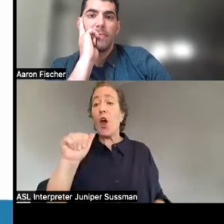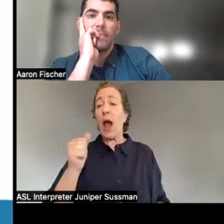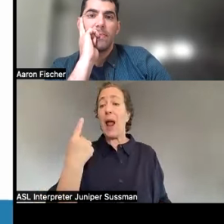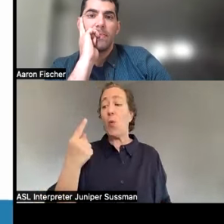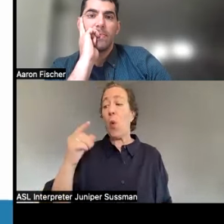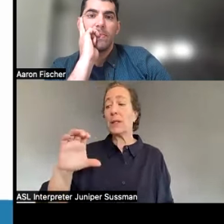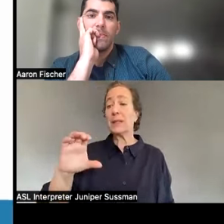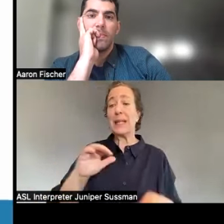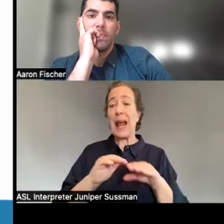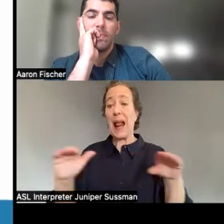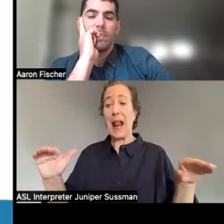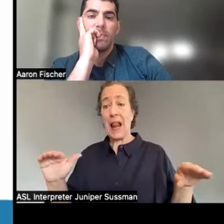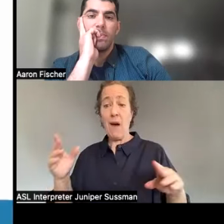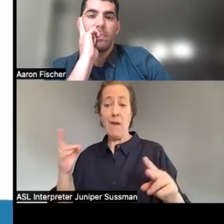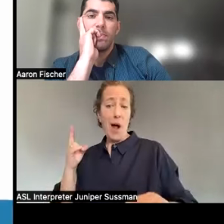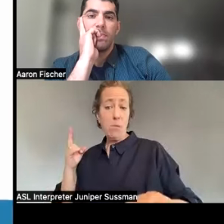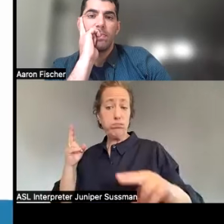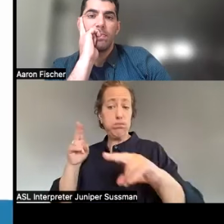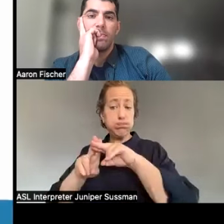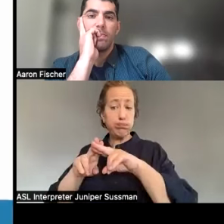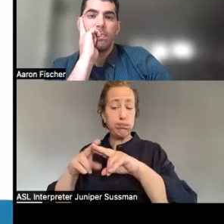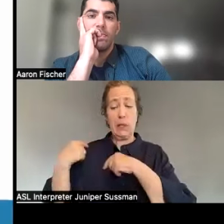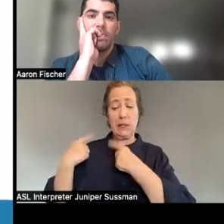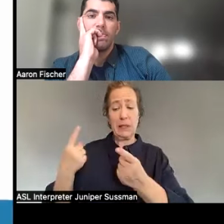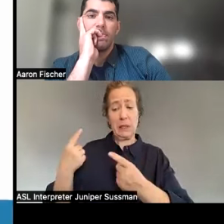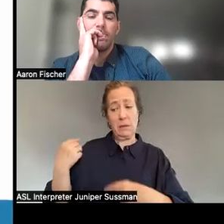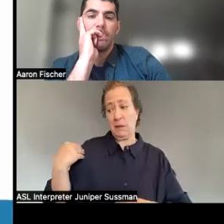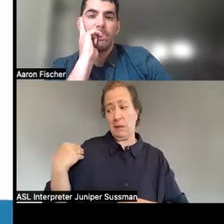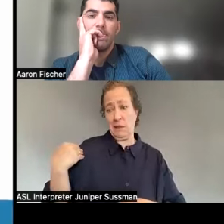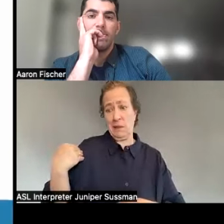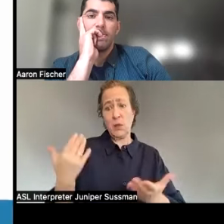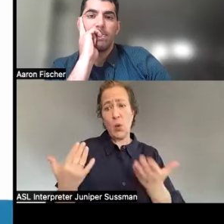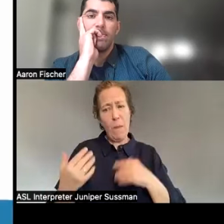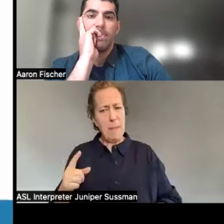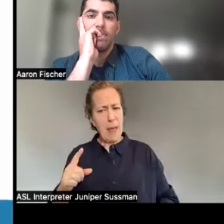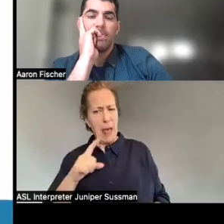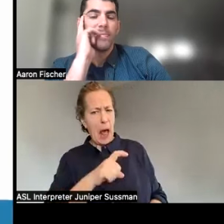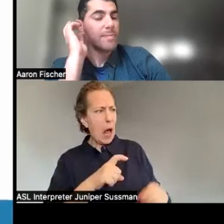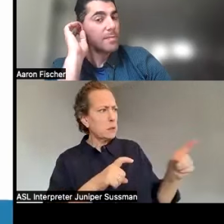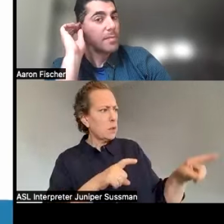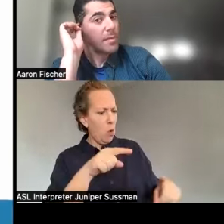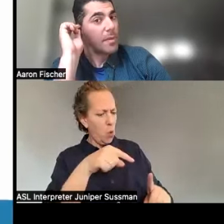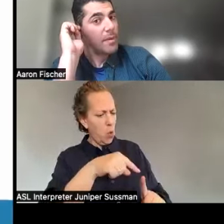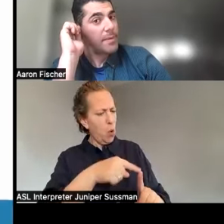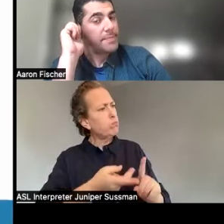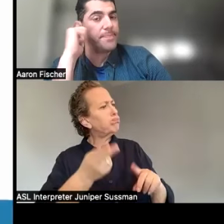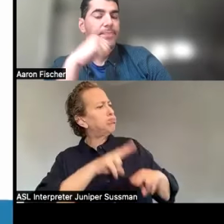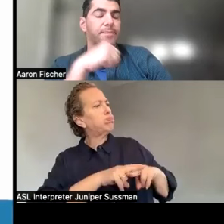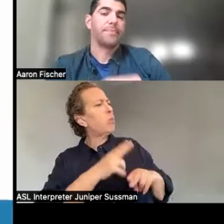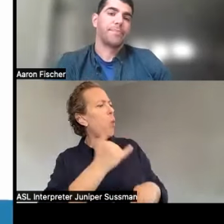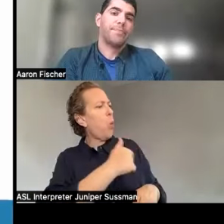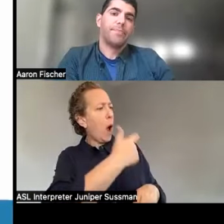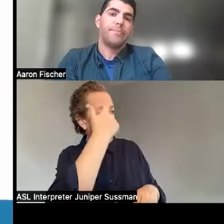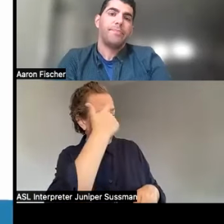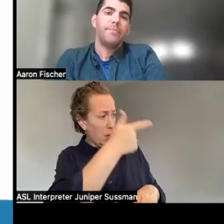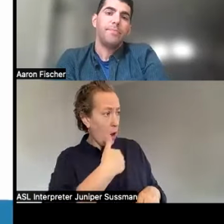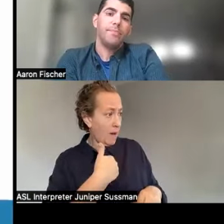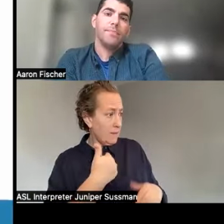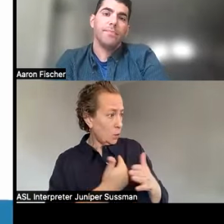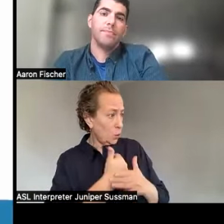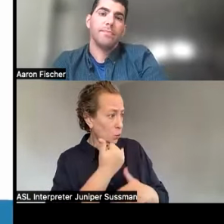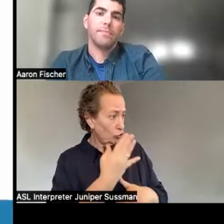been elevated since their last visit, ask them what they believe might be the reason for that. Are they in a new job? Are they given